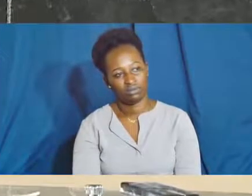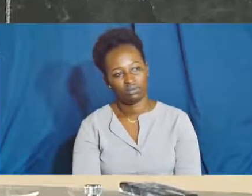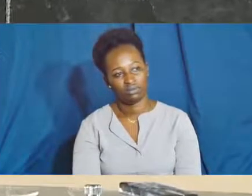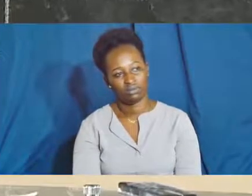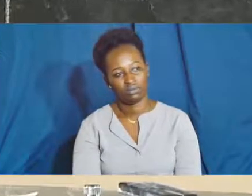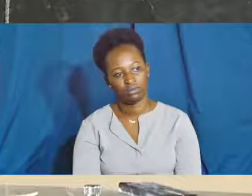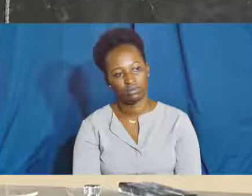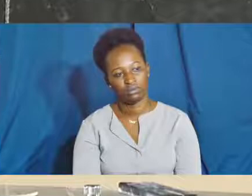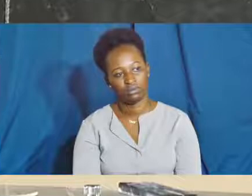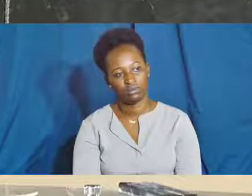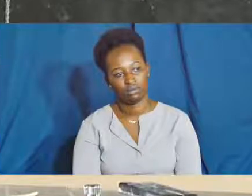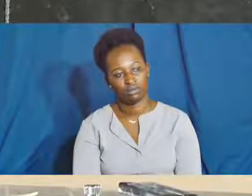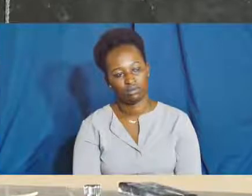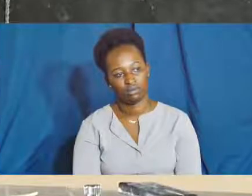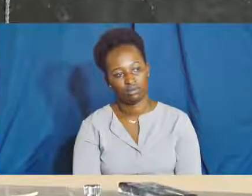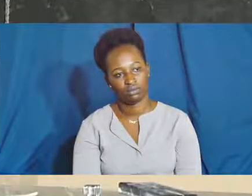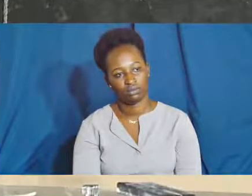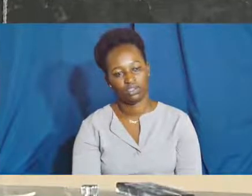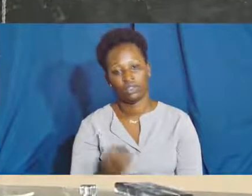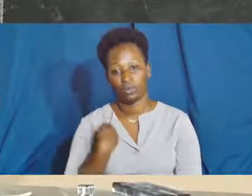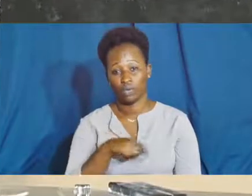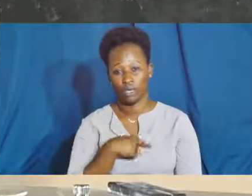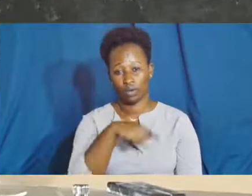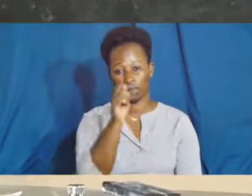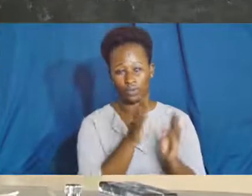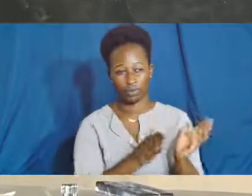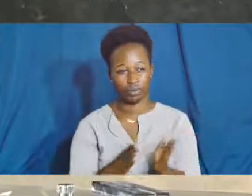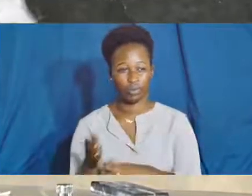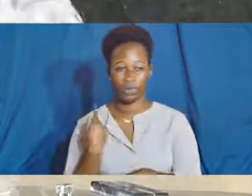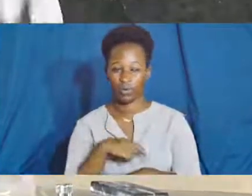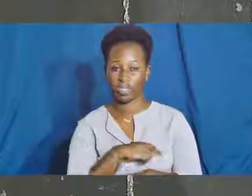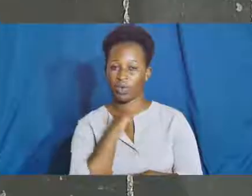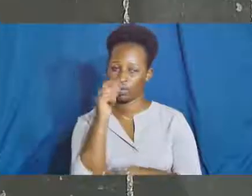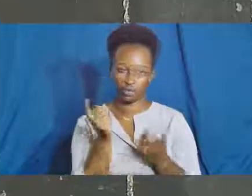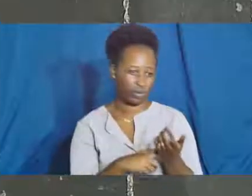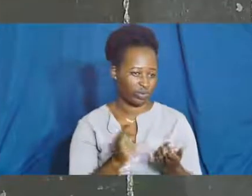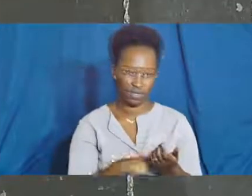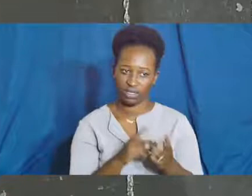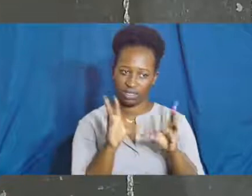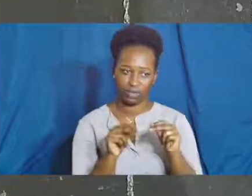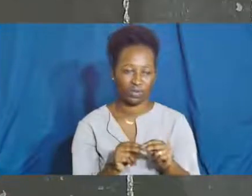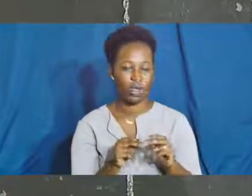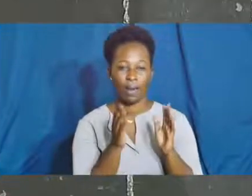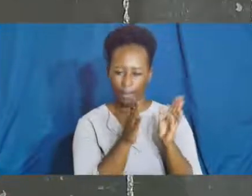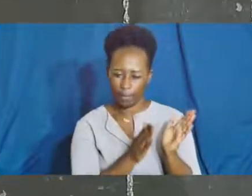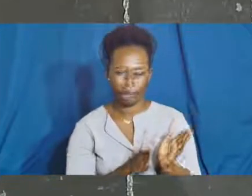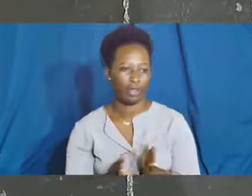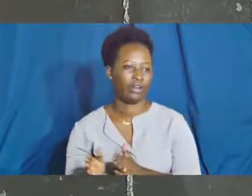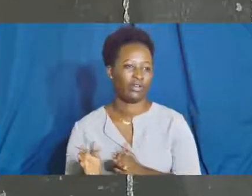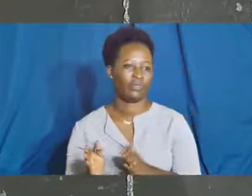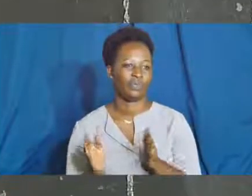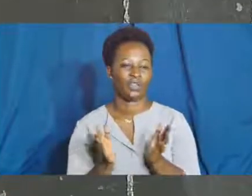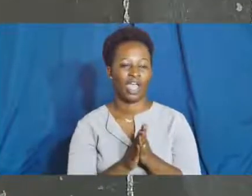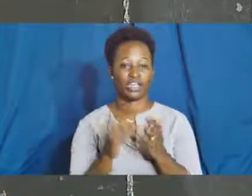account for Kaiser Traders. Here we are going to prepare, we are not going to calculate. Preparing